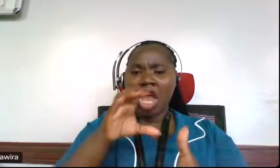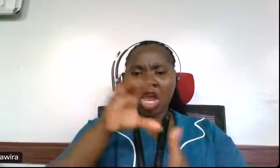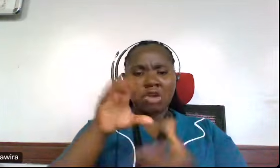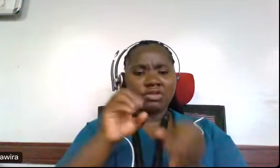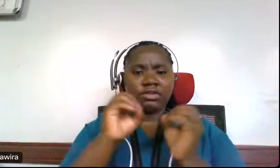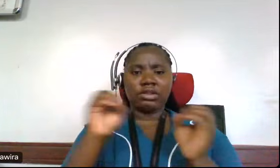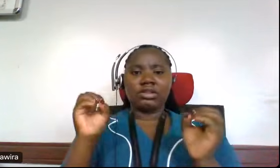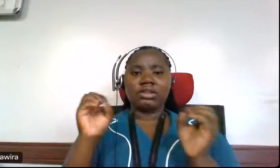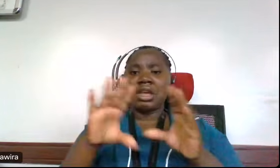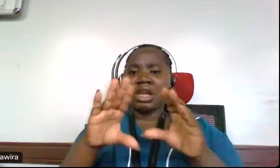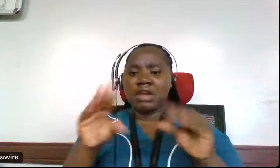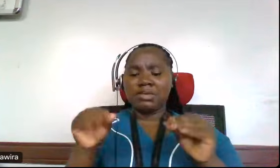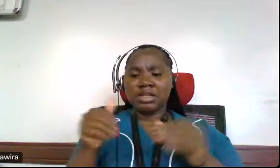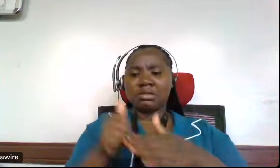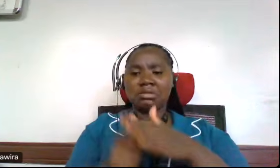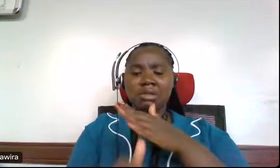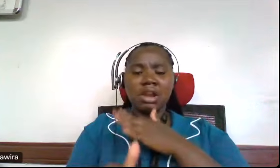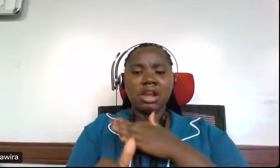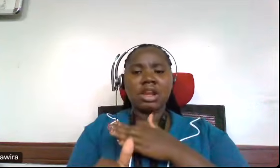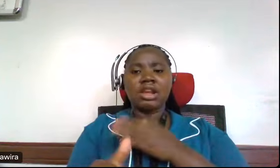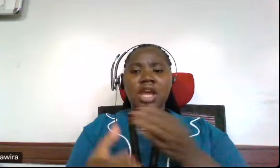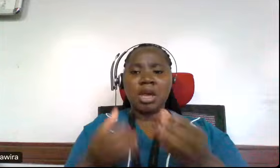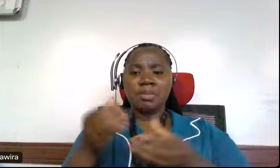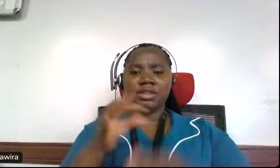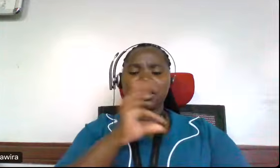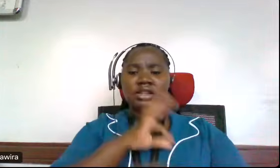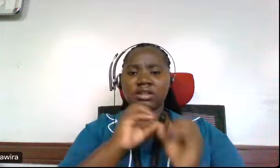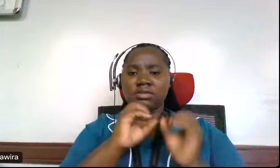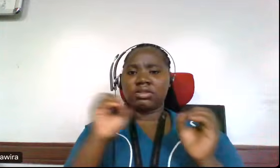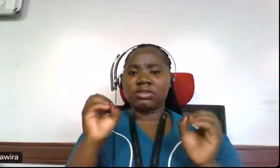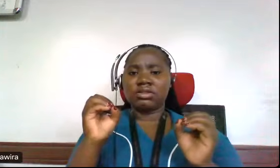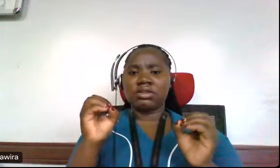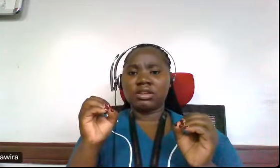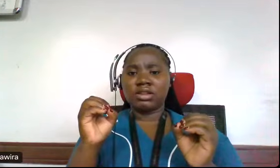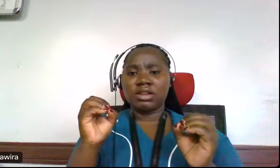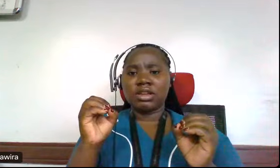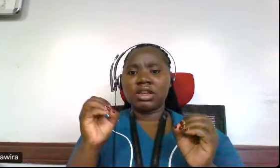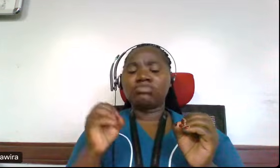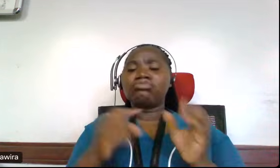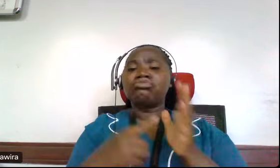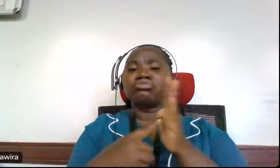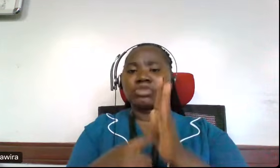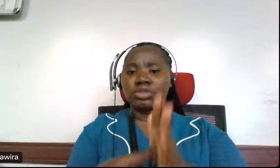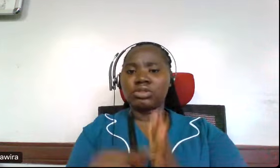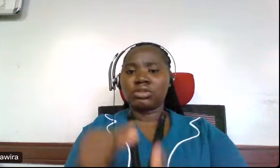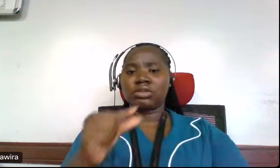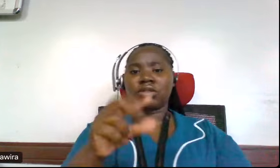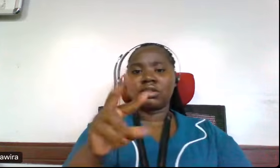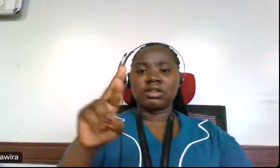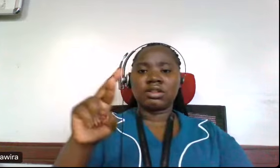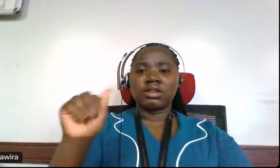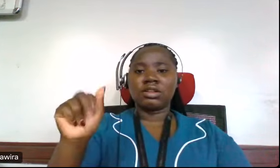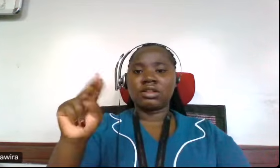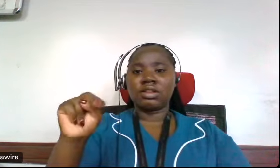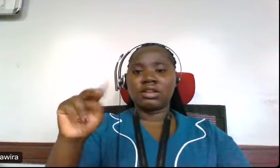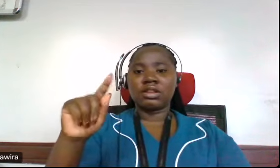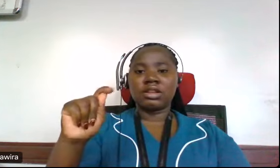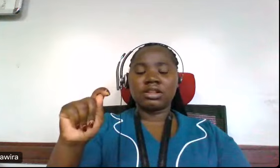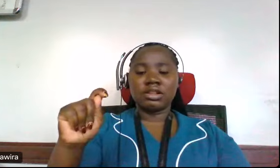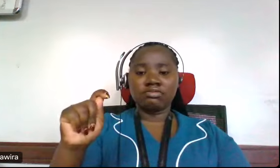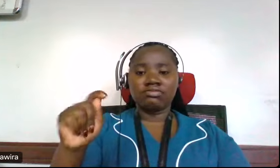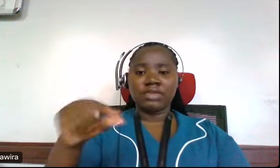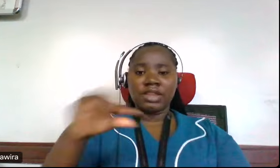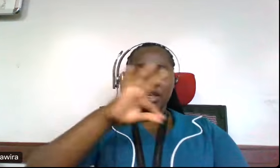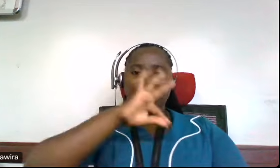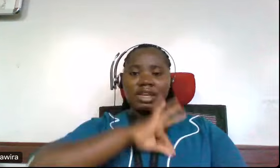under business income. Put it the way it is, grant income, and adjust accordingly. You will be